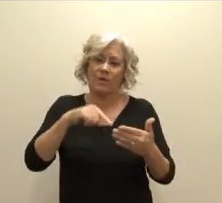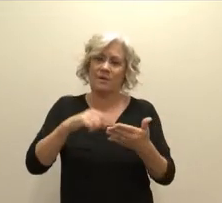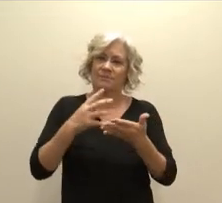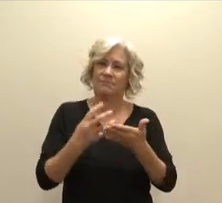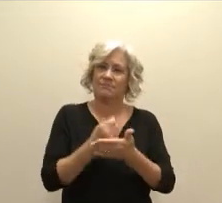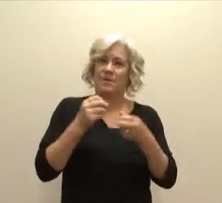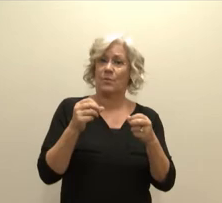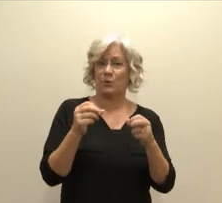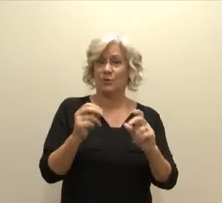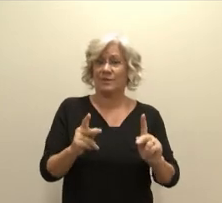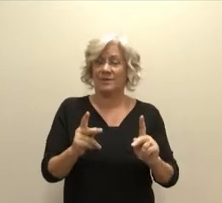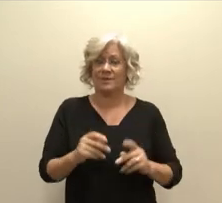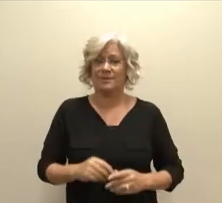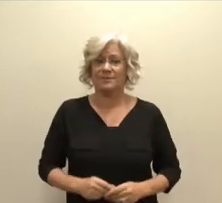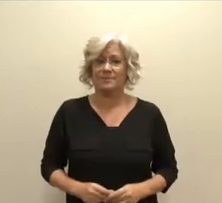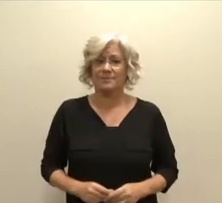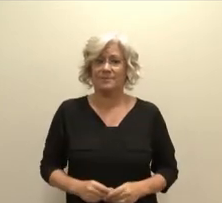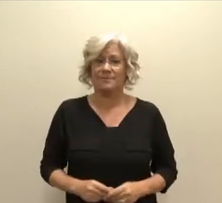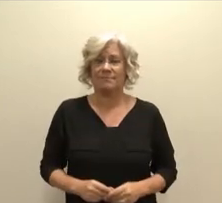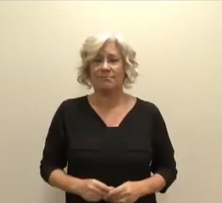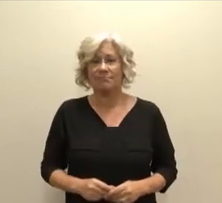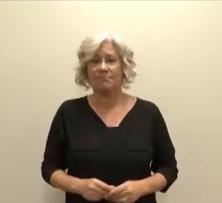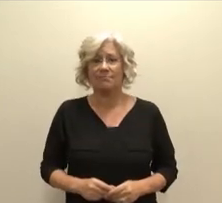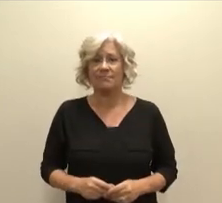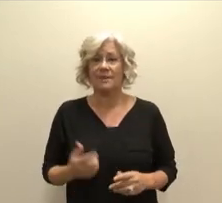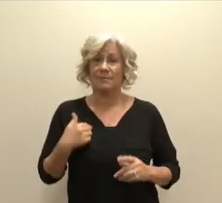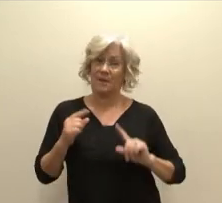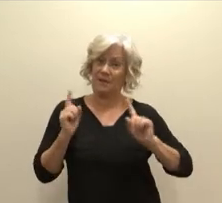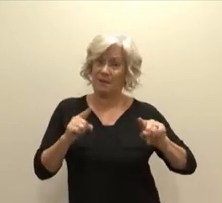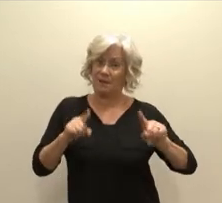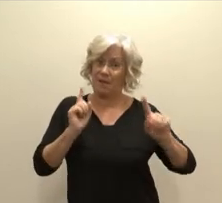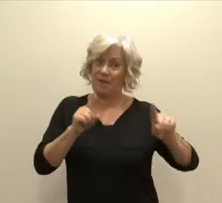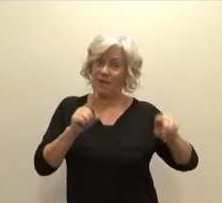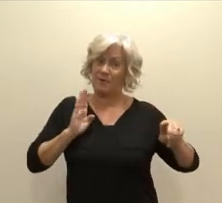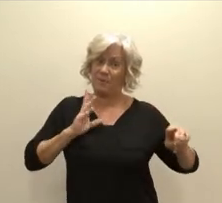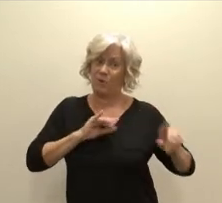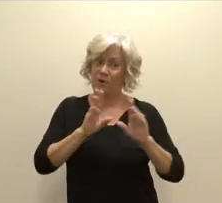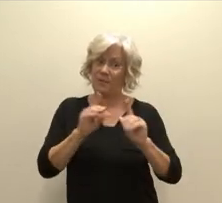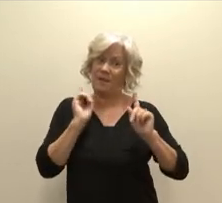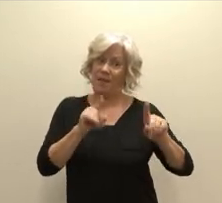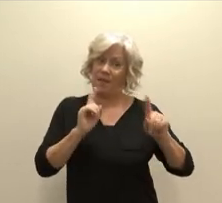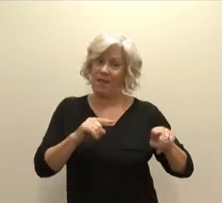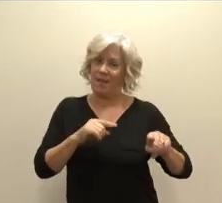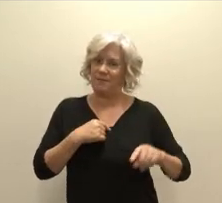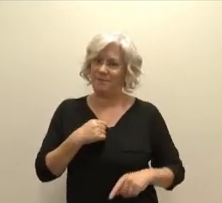And I may not be at every board meeting from now on, but